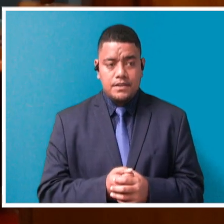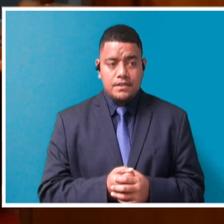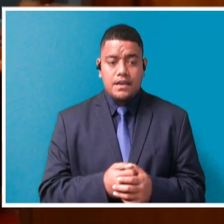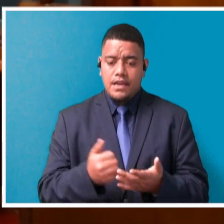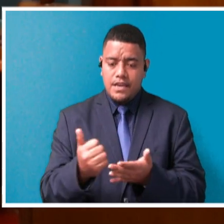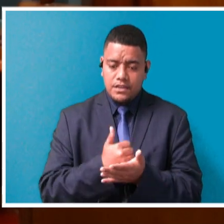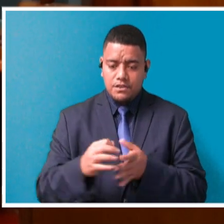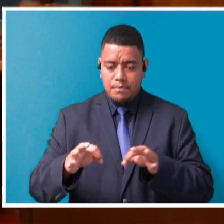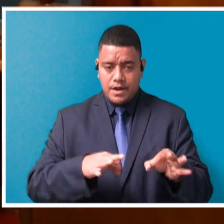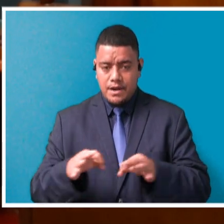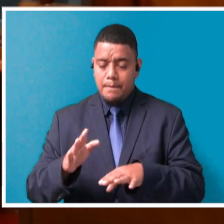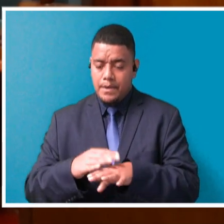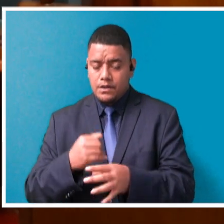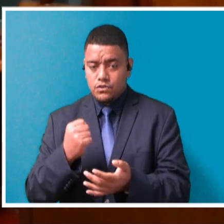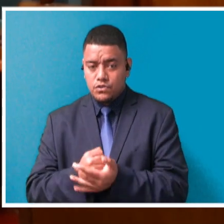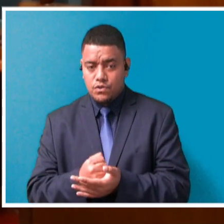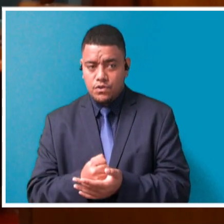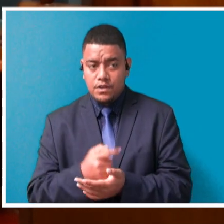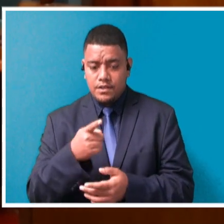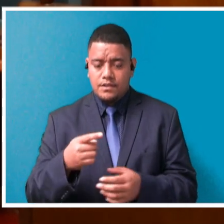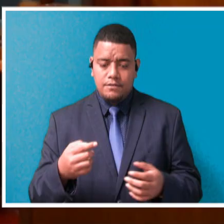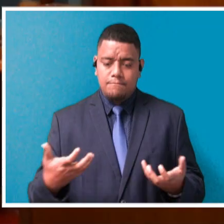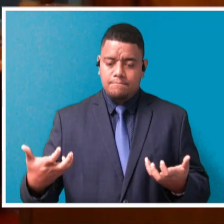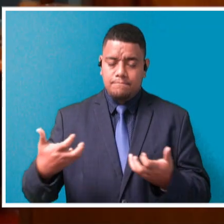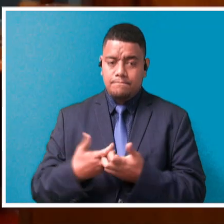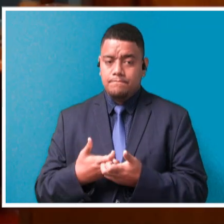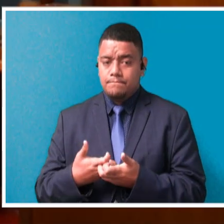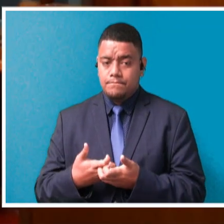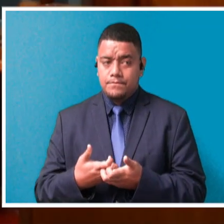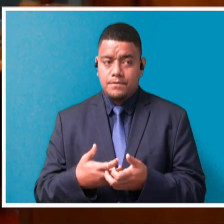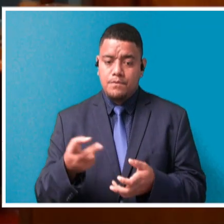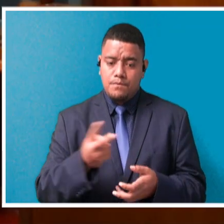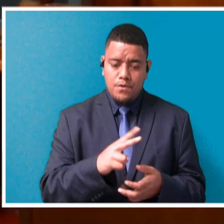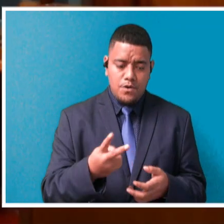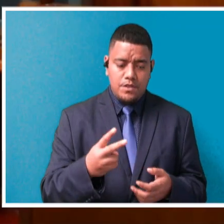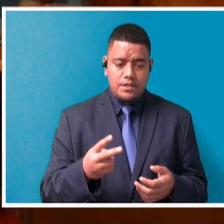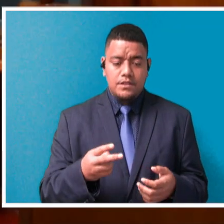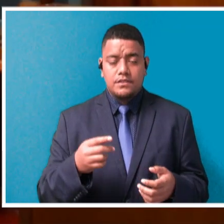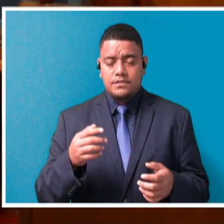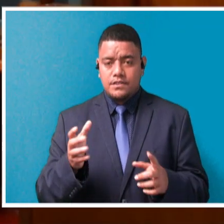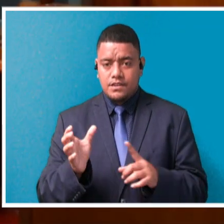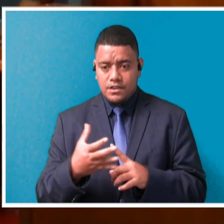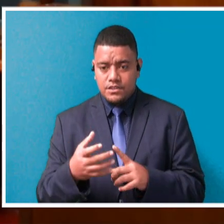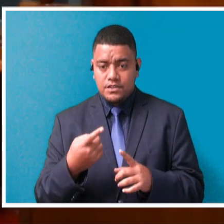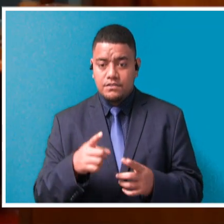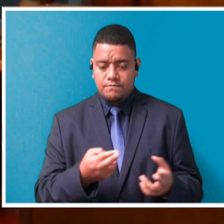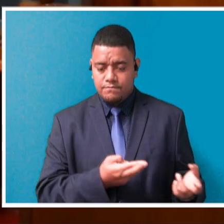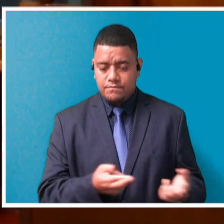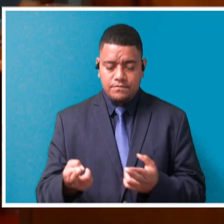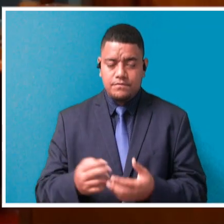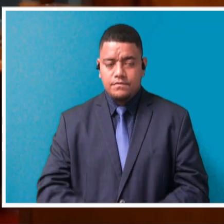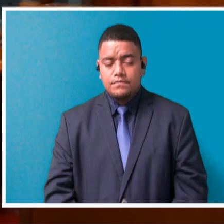action plans to ensure that it maximizes both traditional and non-traditional revenue